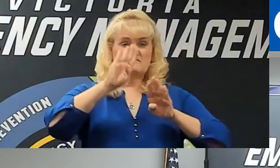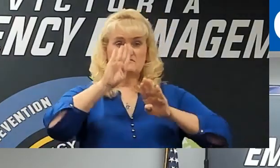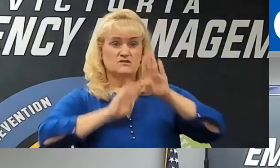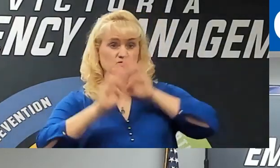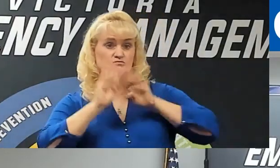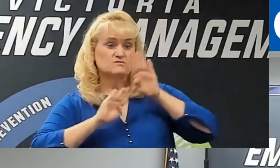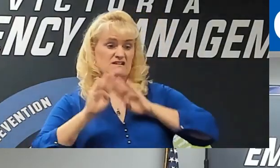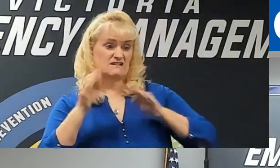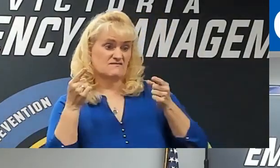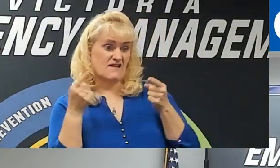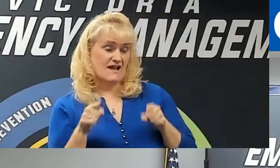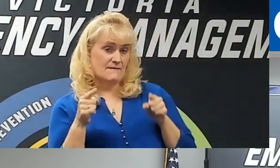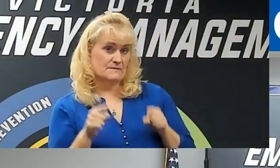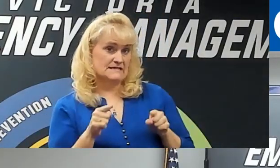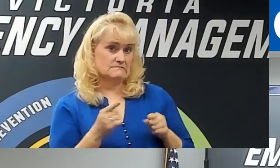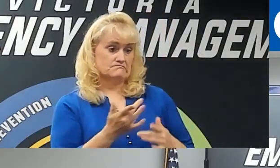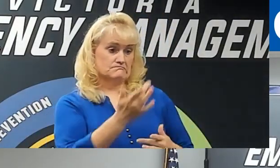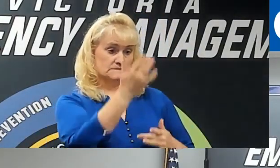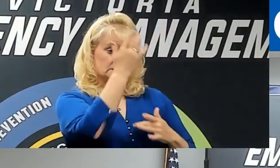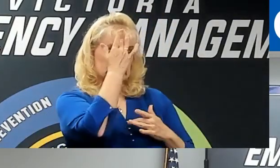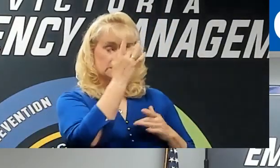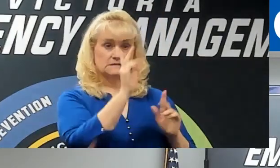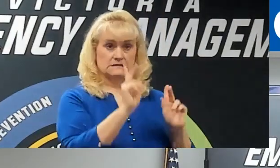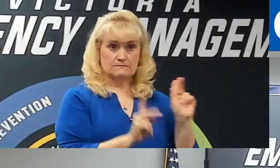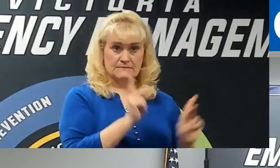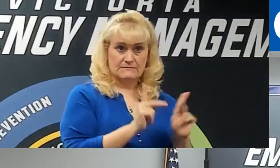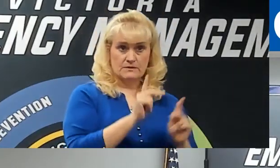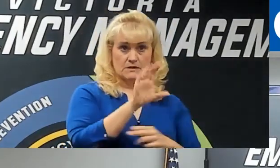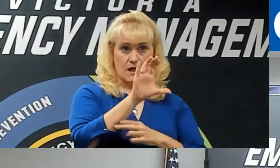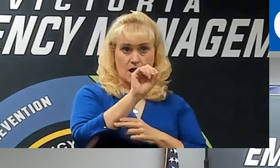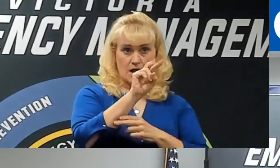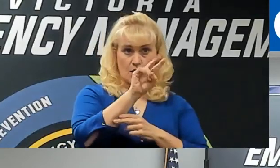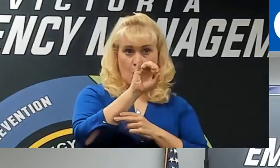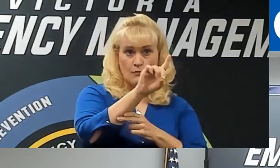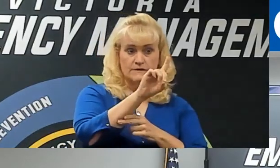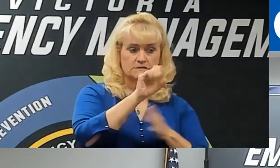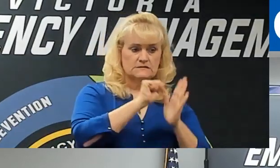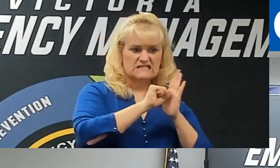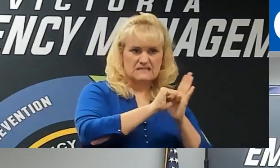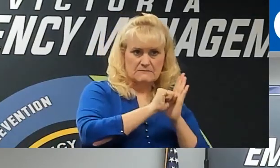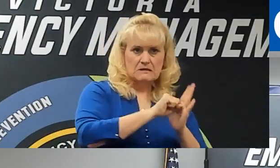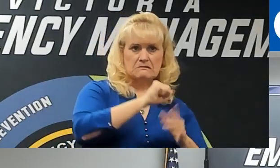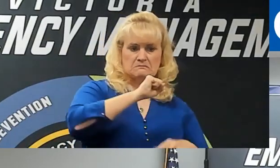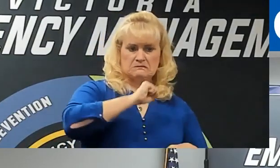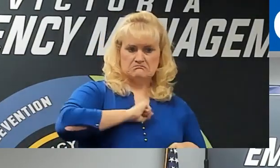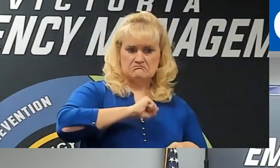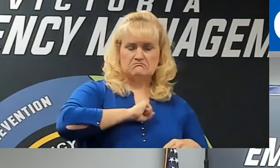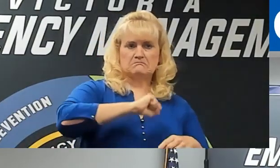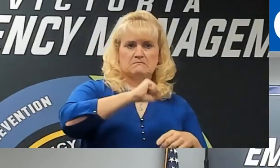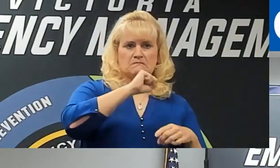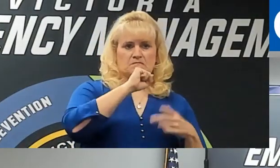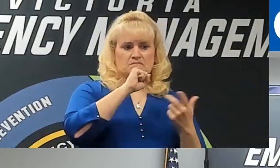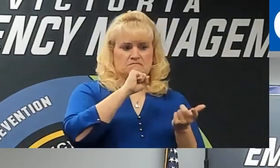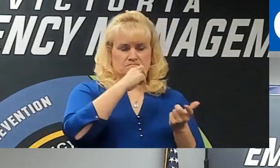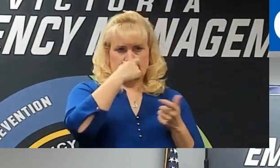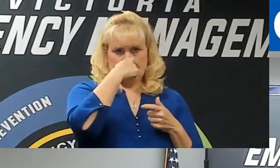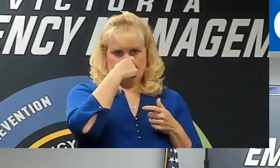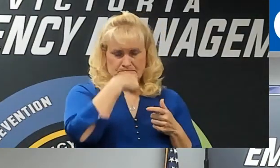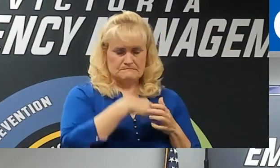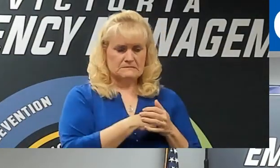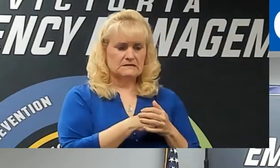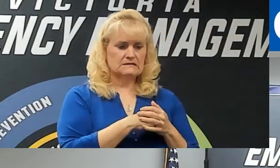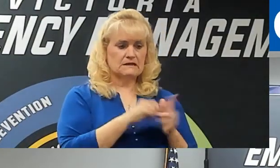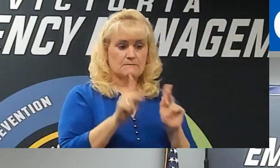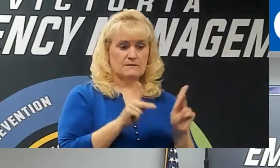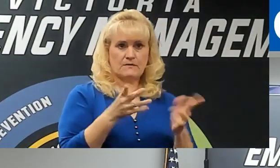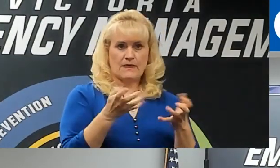of sick individuals, COVID symptomatic individuals who don't want to be